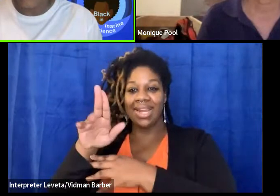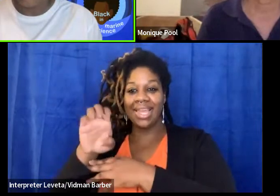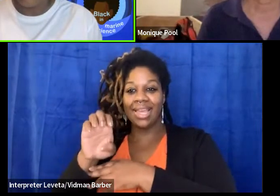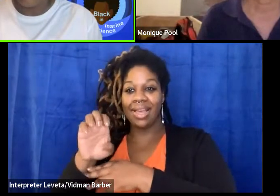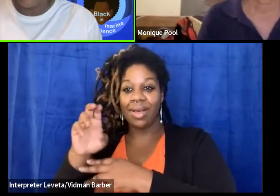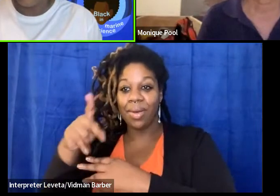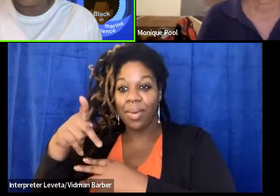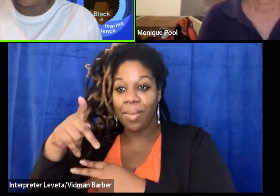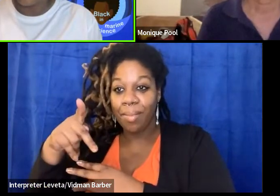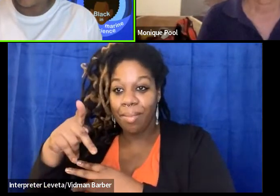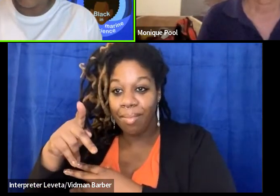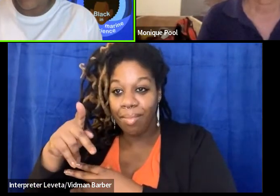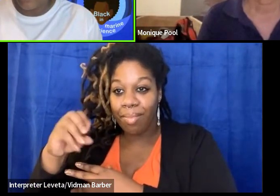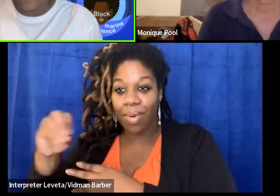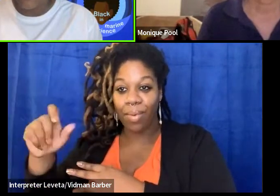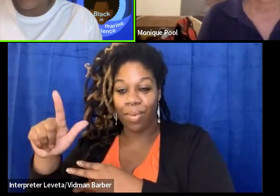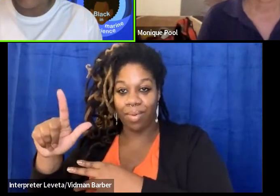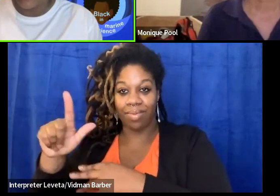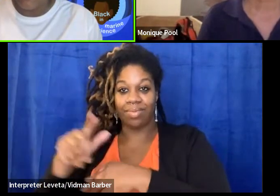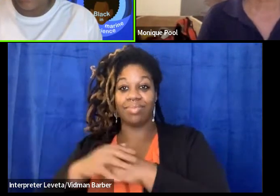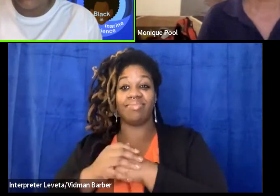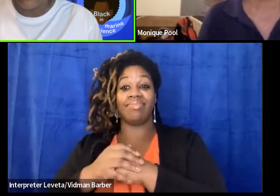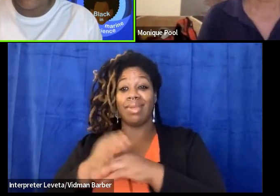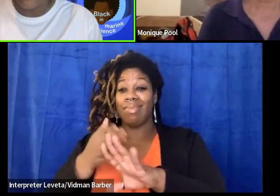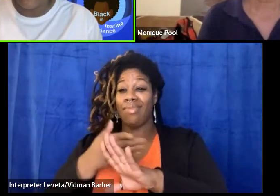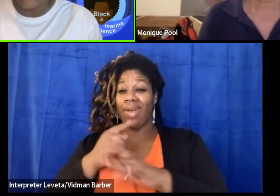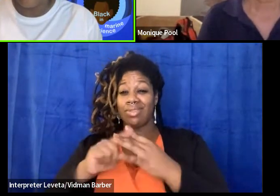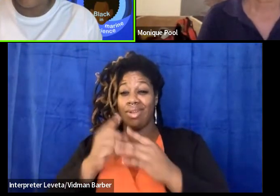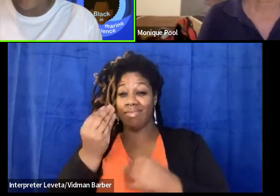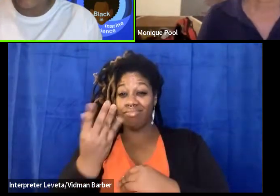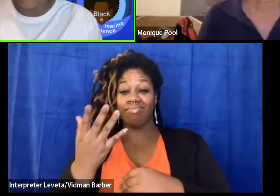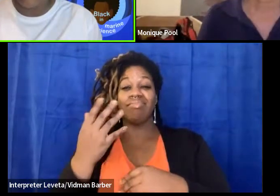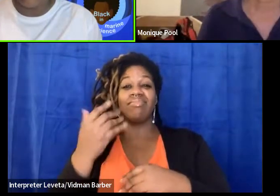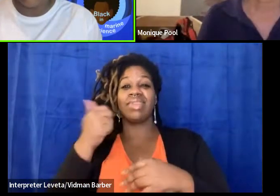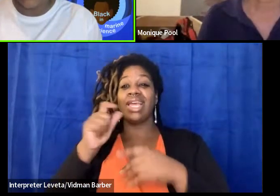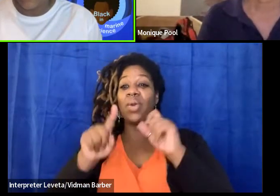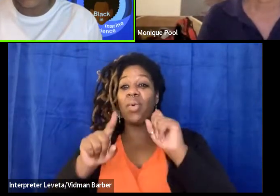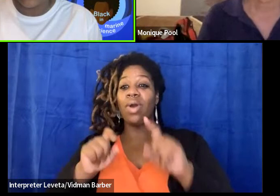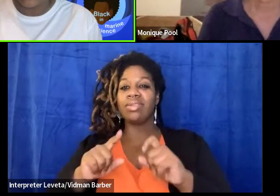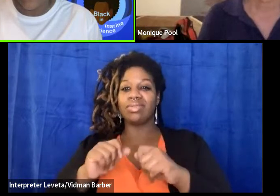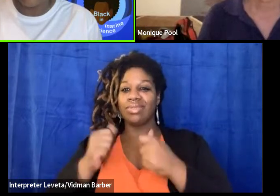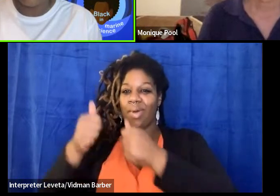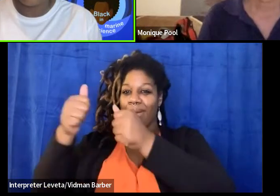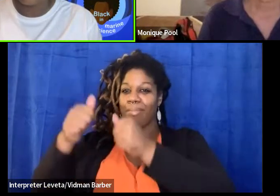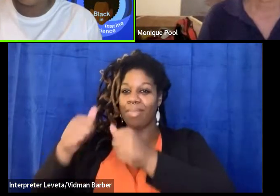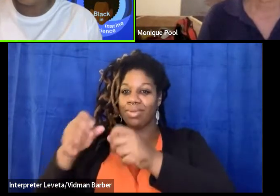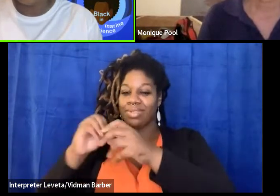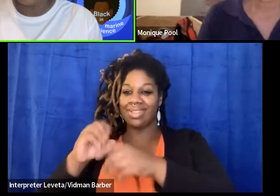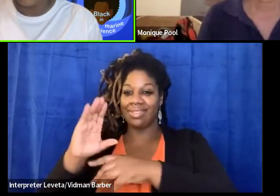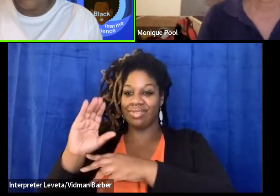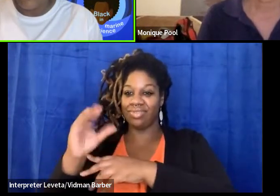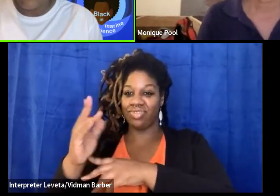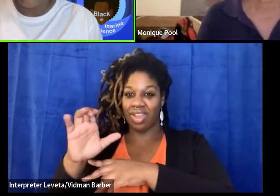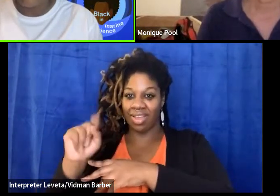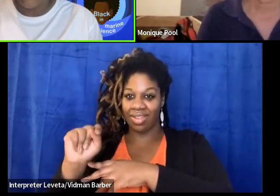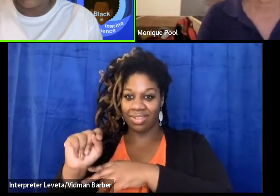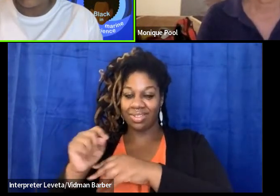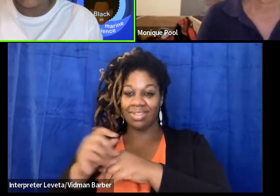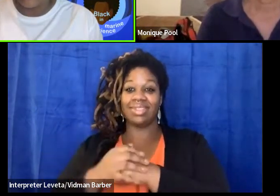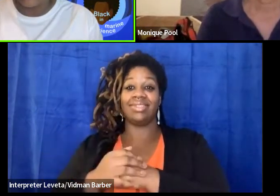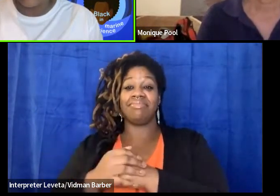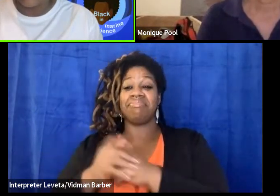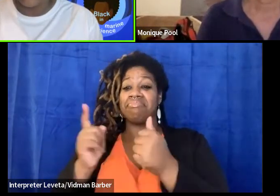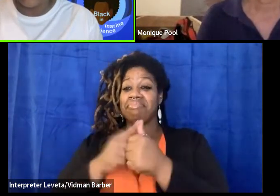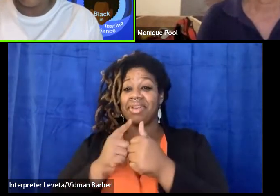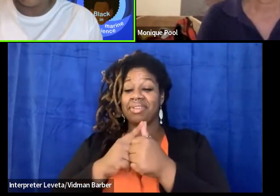YouTube chat. And if you're in the DMV area, we have something special for the first 4 people to tell us in the chat. Monique Pohl,